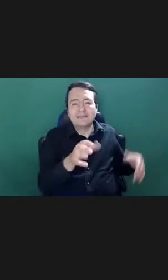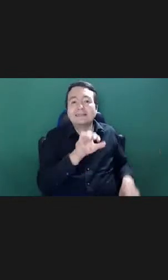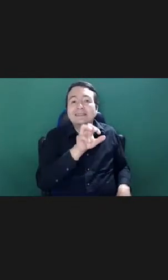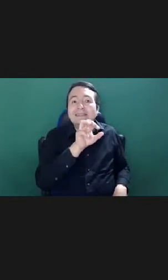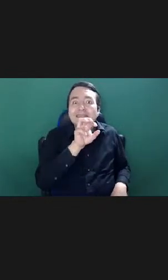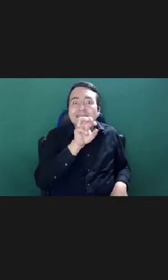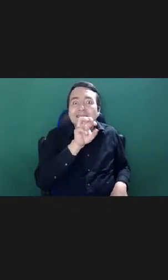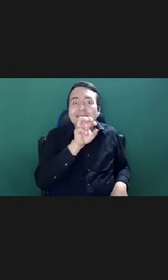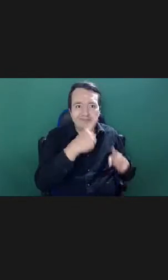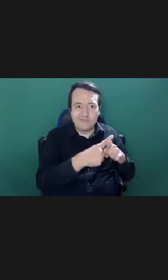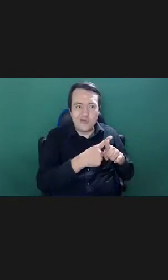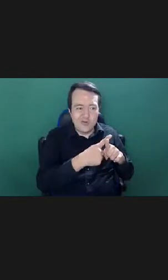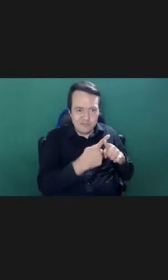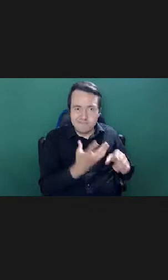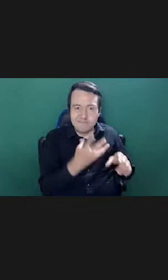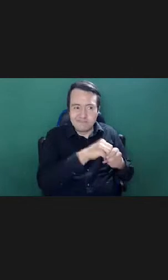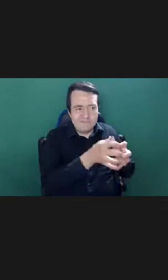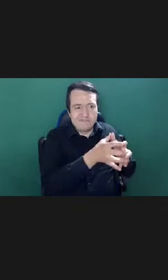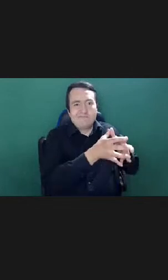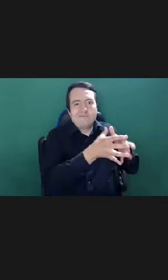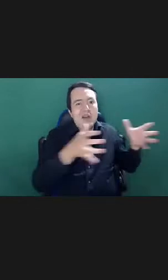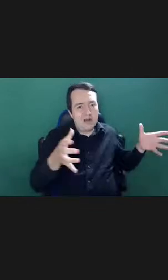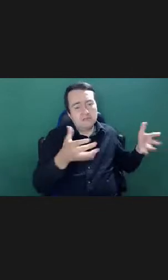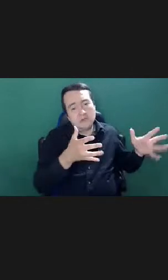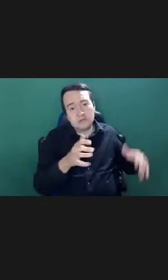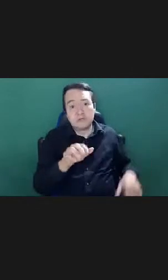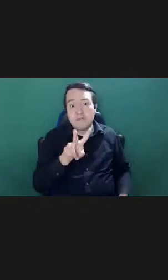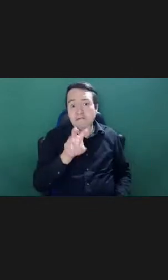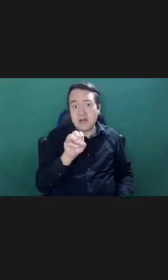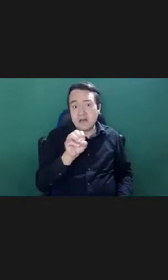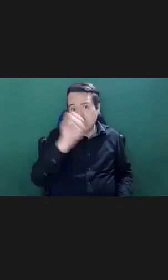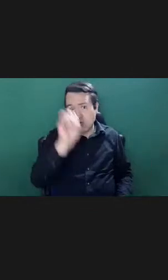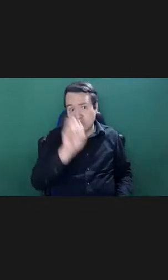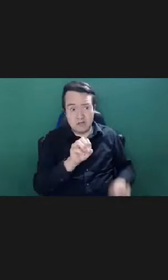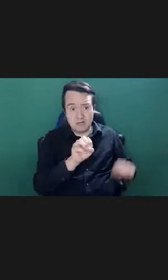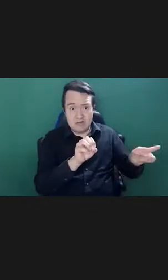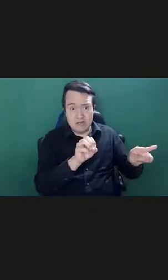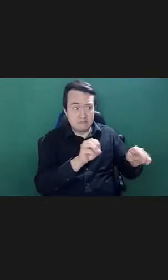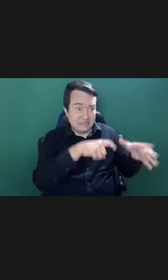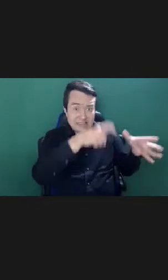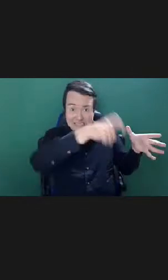7% of GDP, et cetera, et cetera, et cetera. And so in the